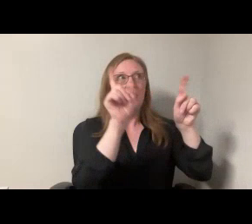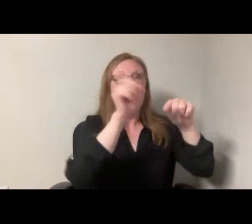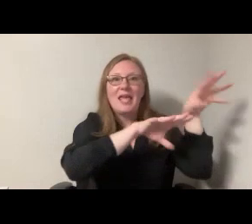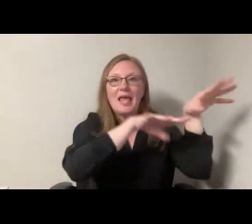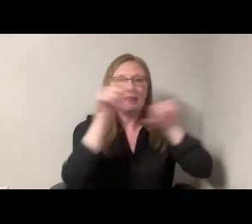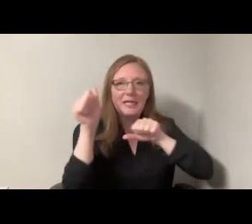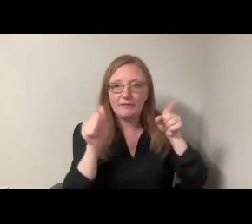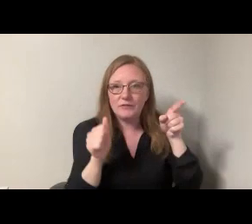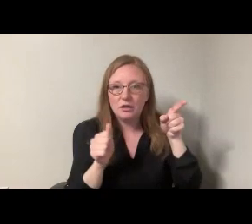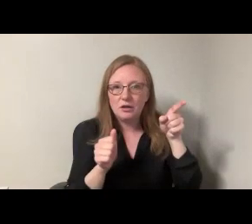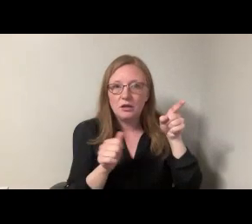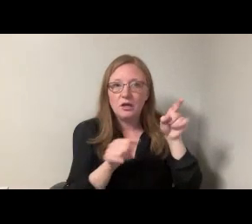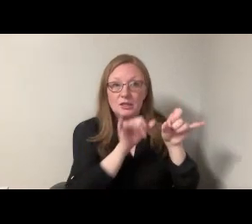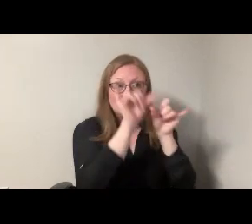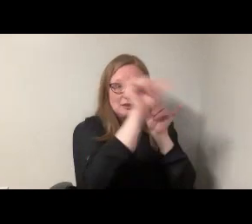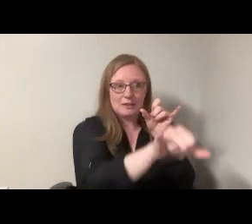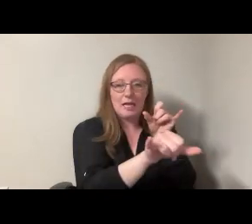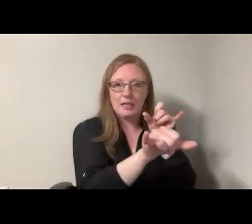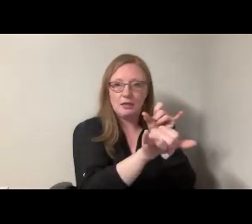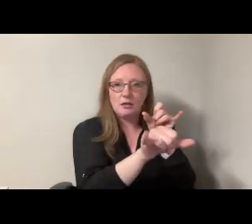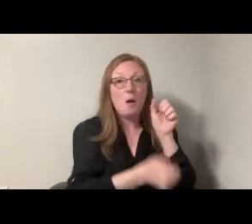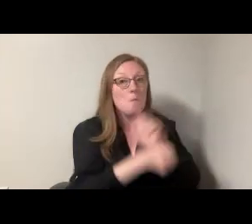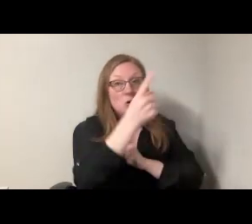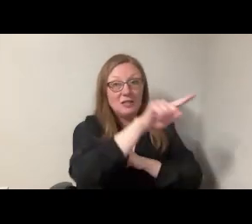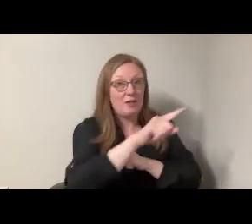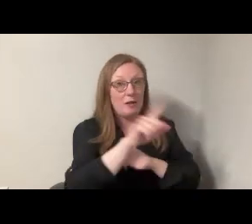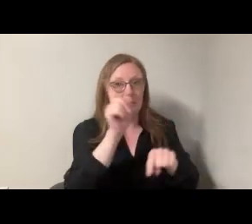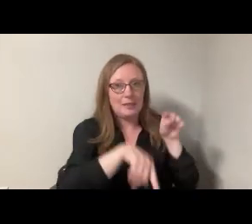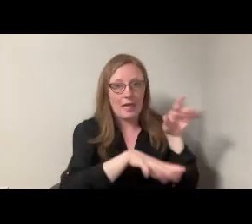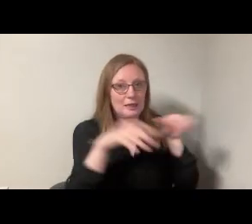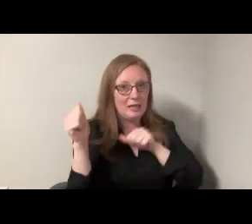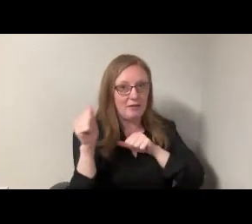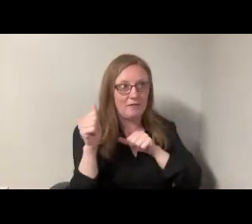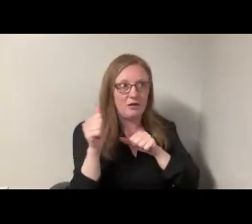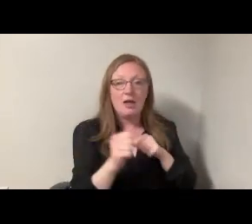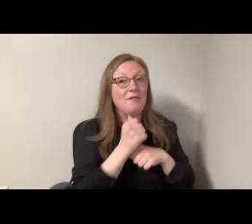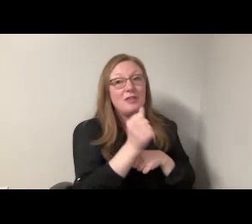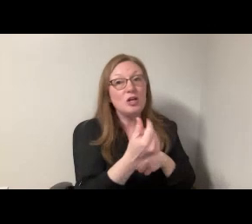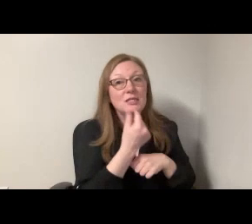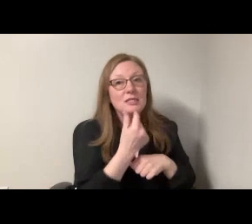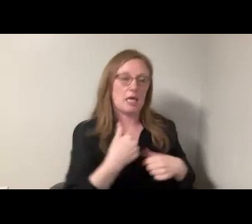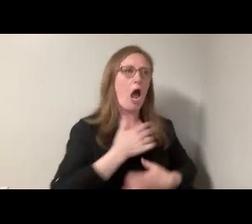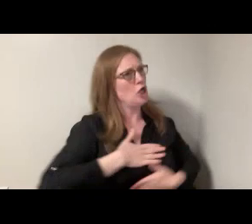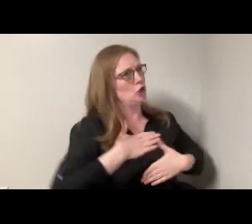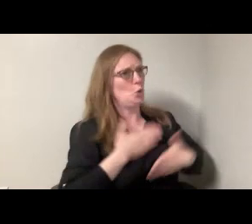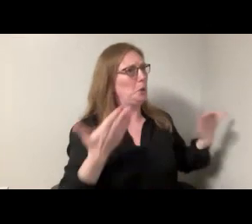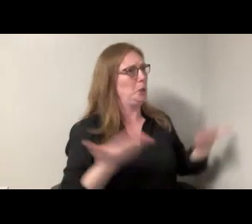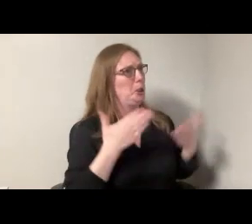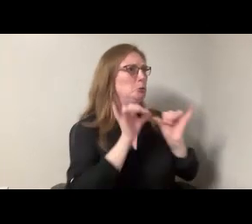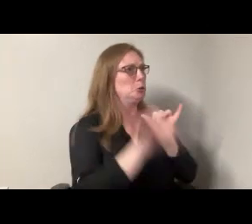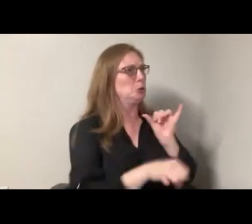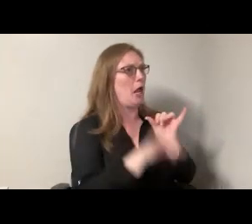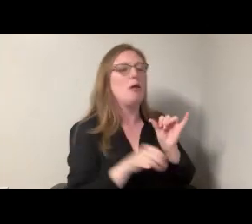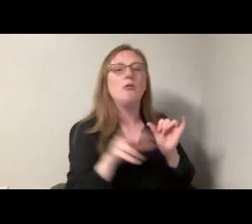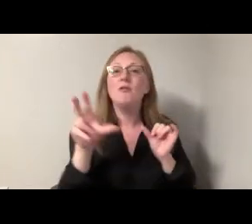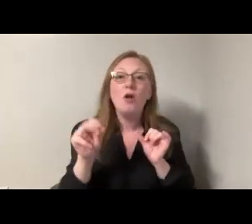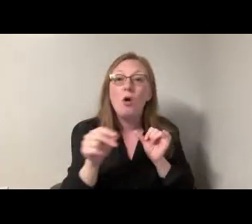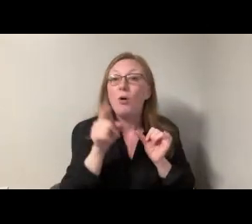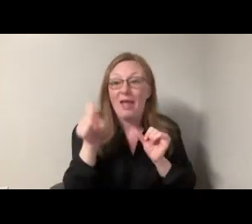and they're not there because most of them are not there because they like it, right? They're there because something caused them to